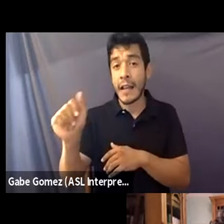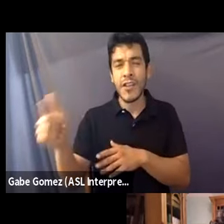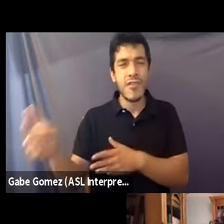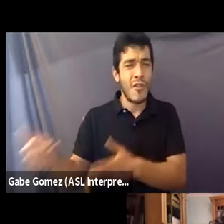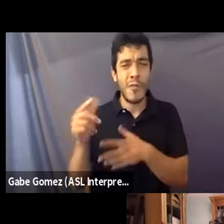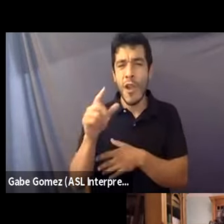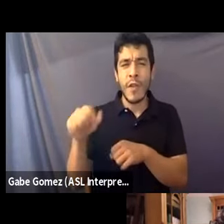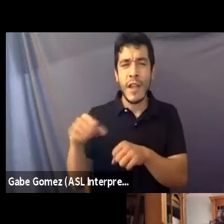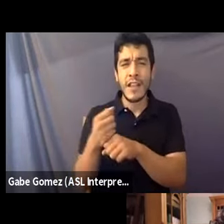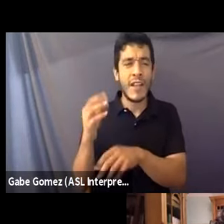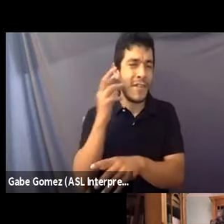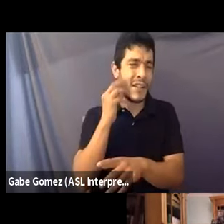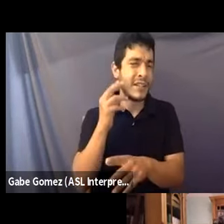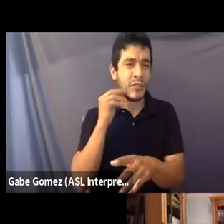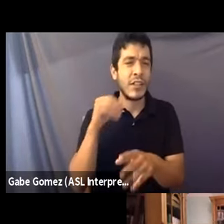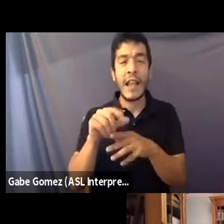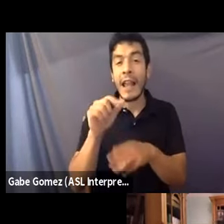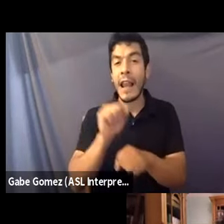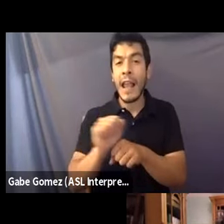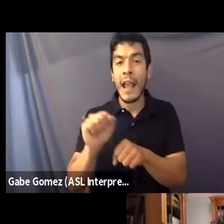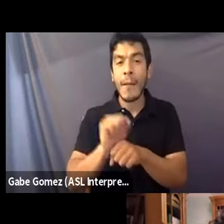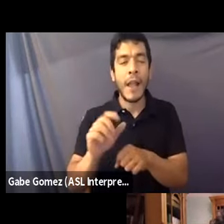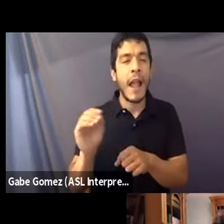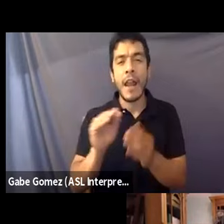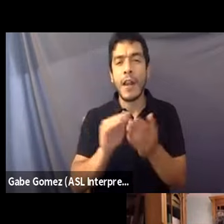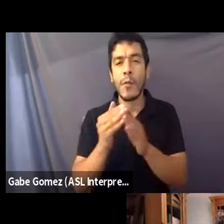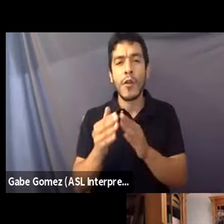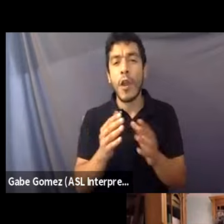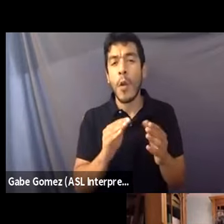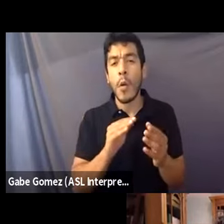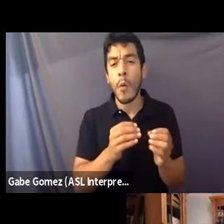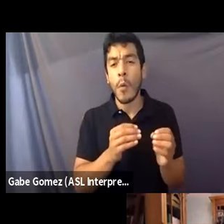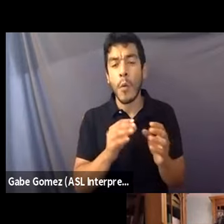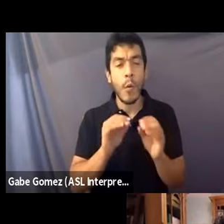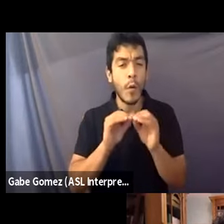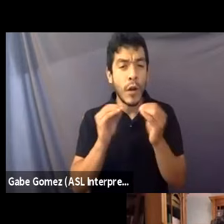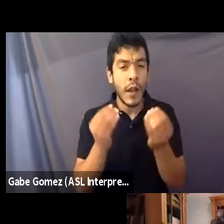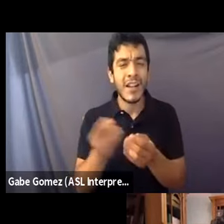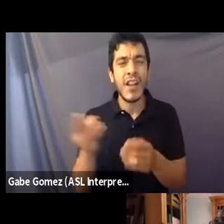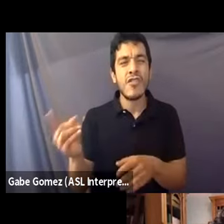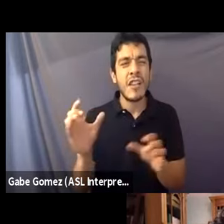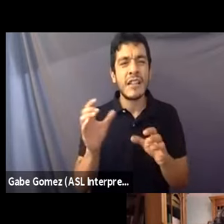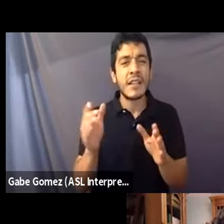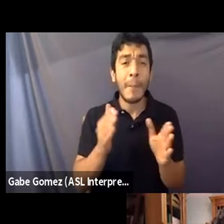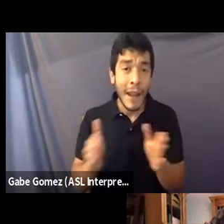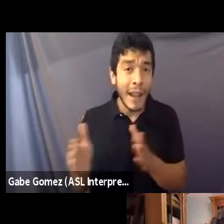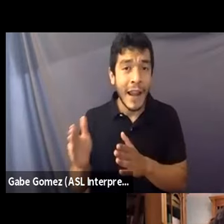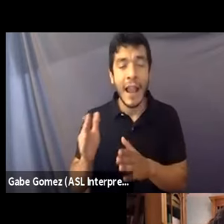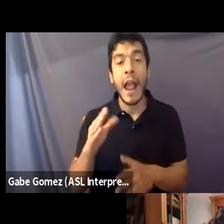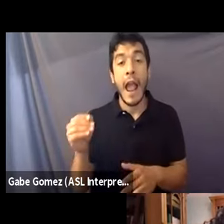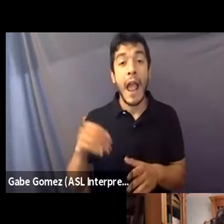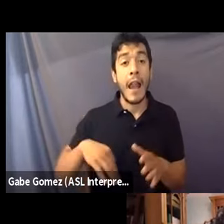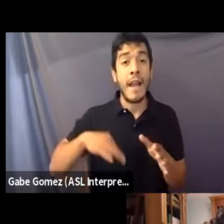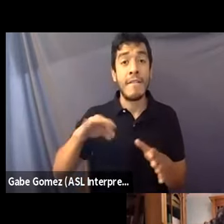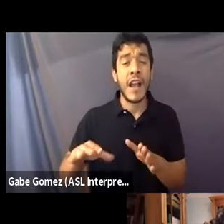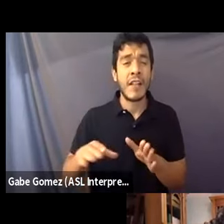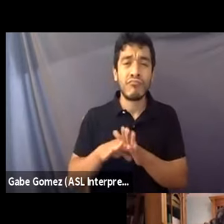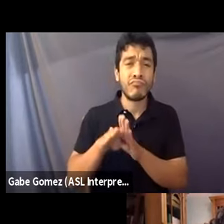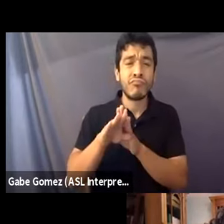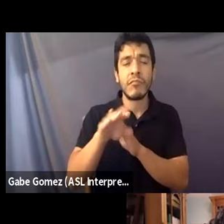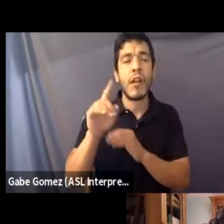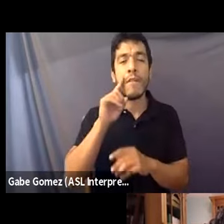in labor and community organizing. She's a strategist, she does strategic planning and fundraising at the local and